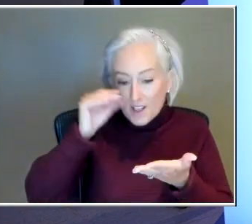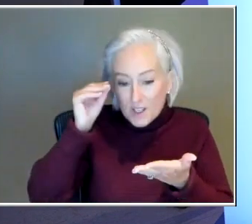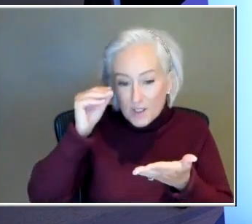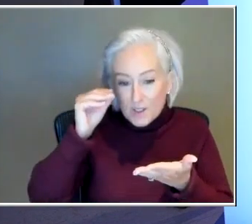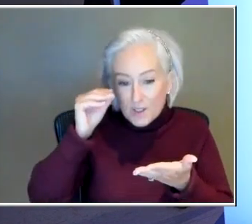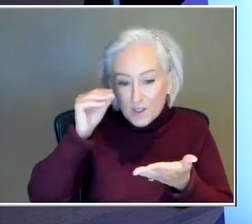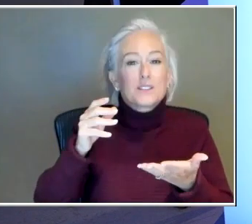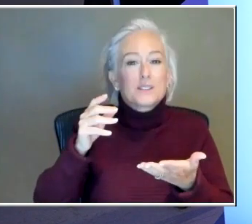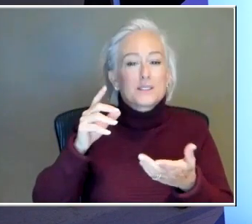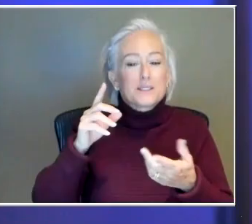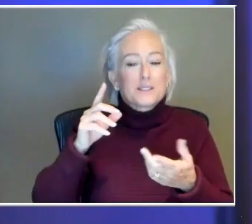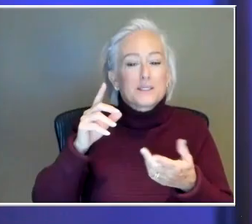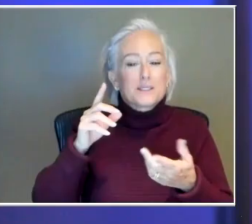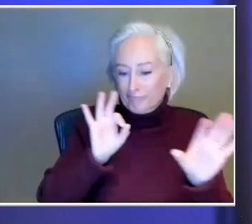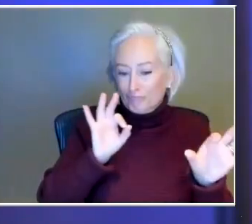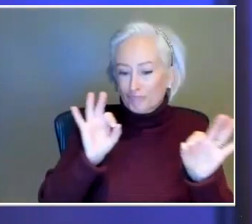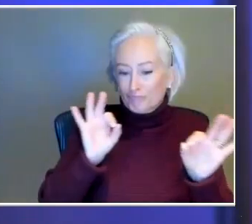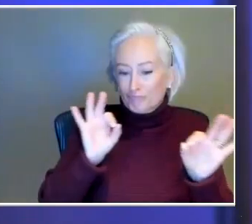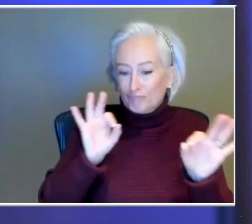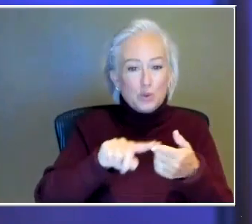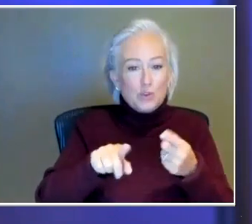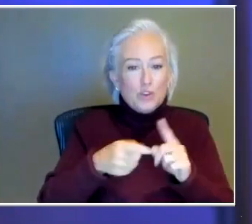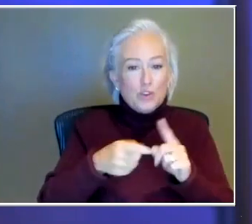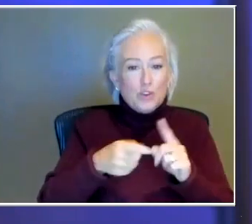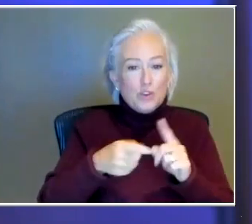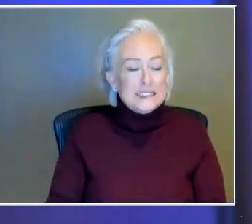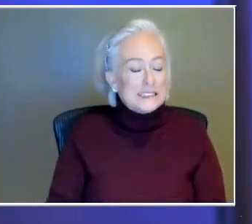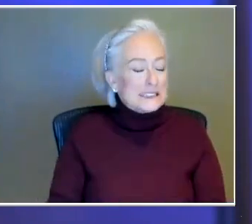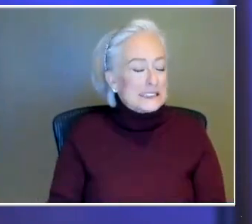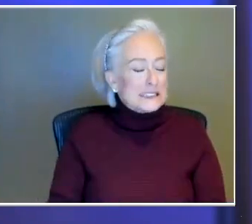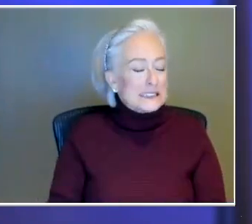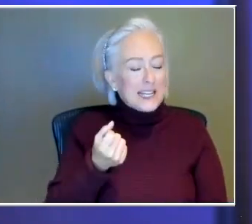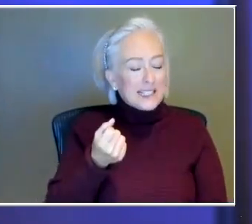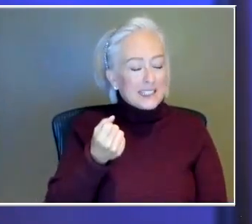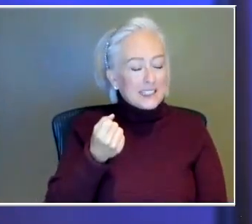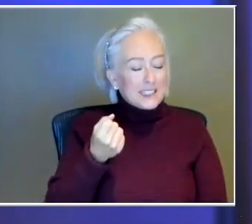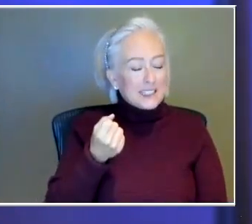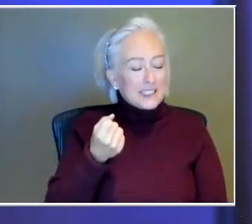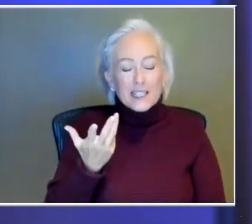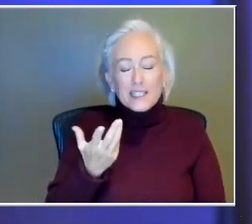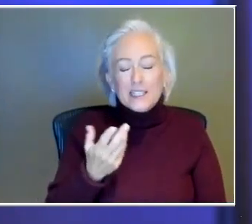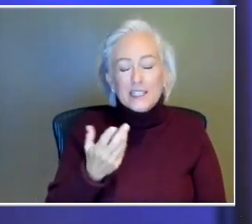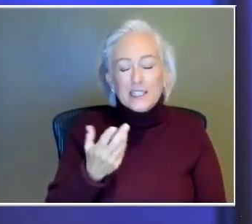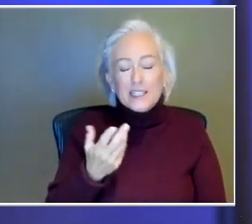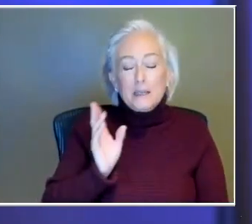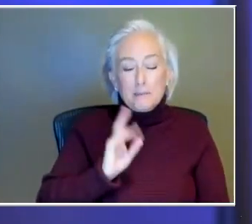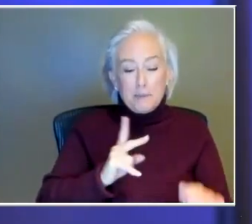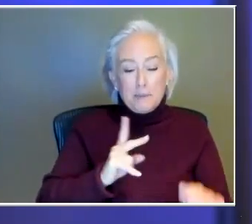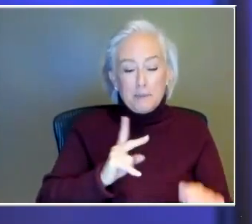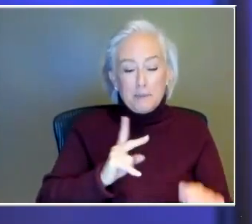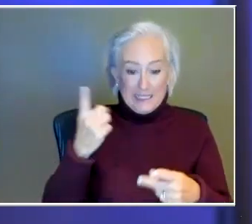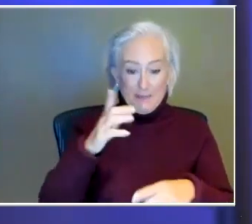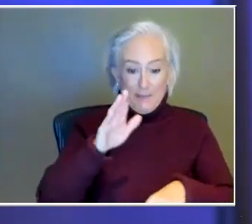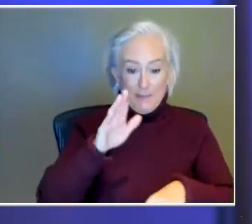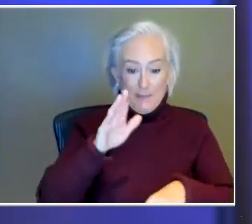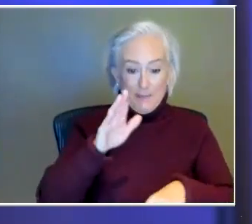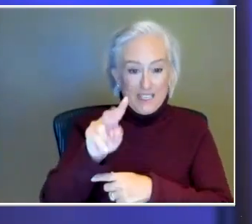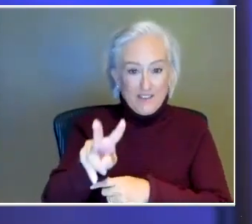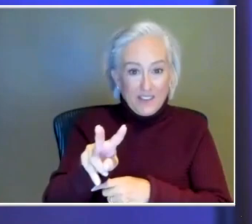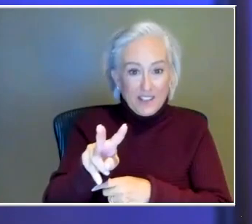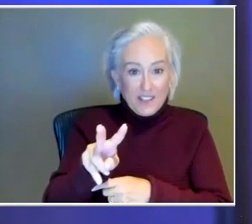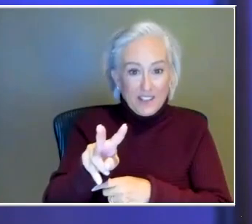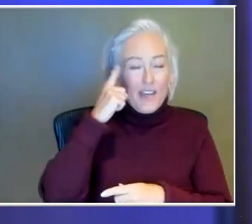Just because they didn't understand, and people see things on TV and automatically assume that everything they see is true or everything they hear is true,